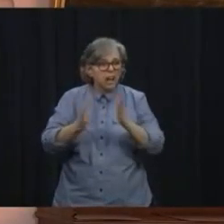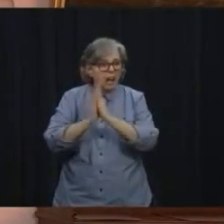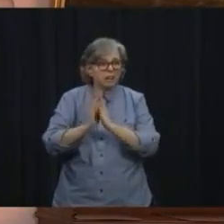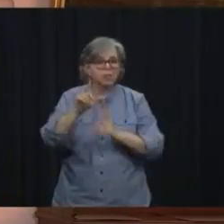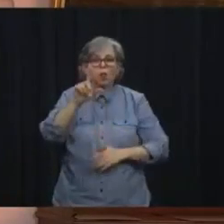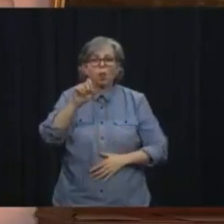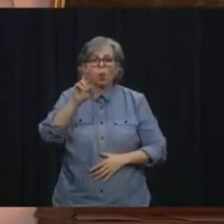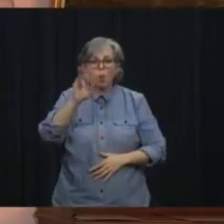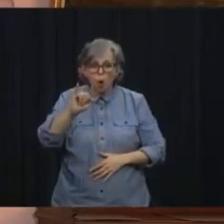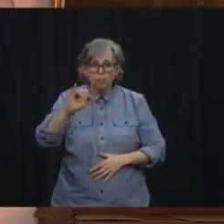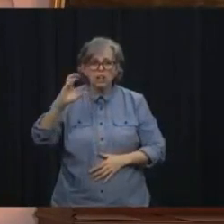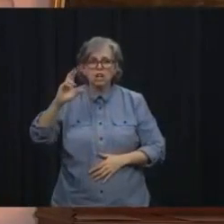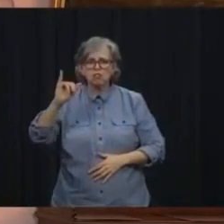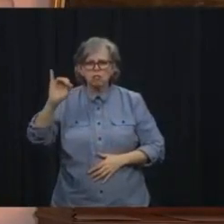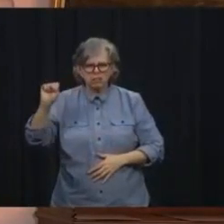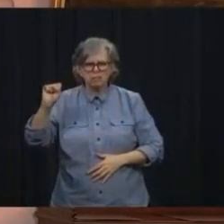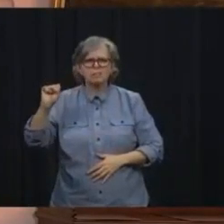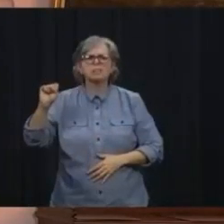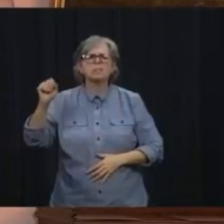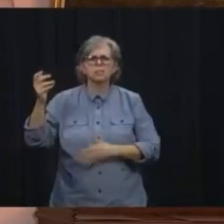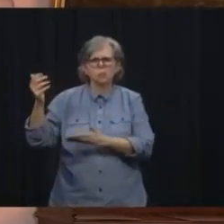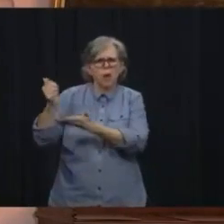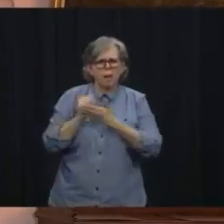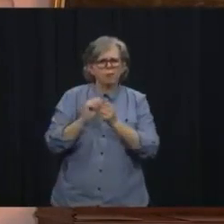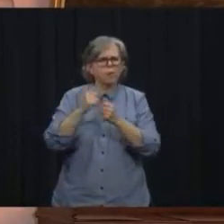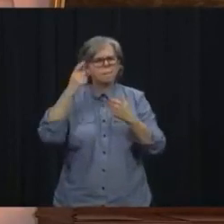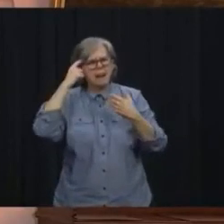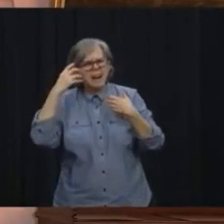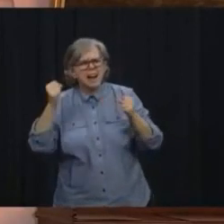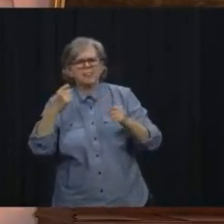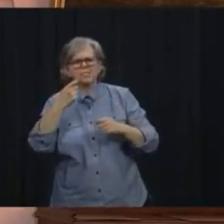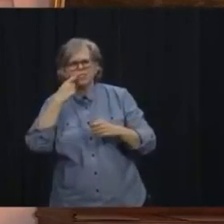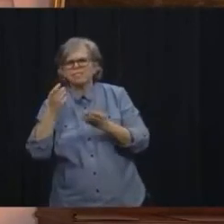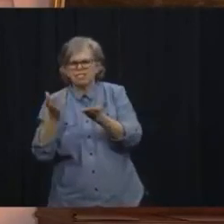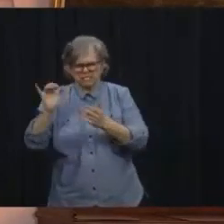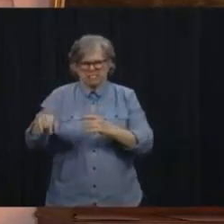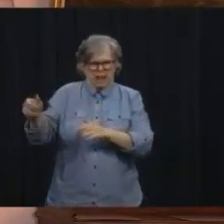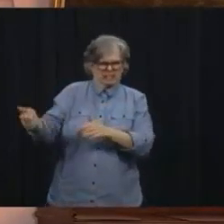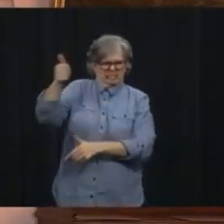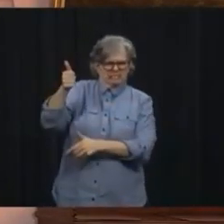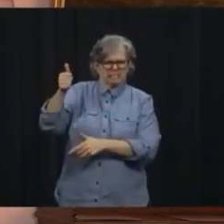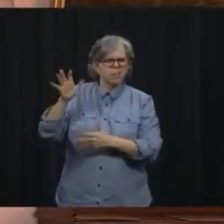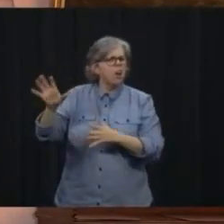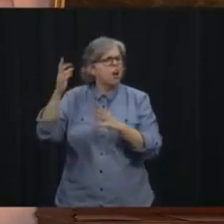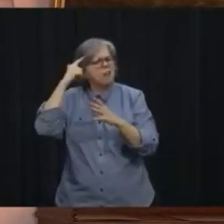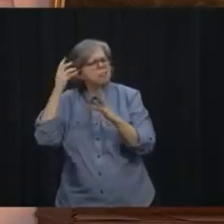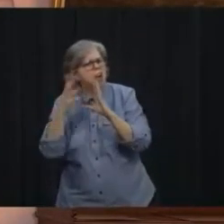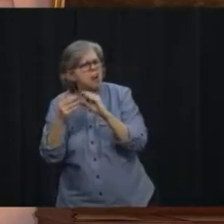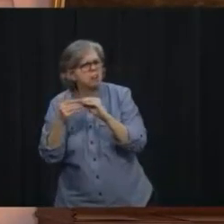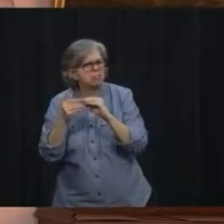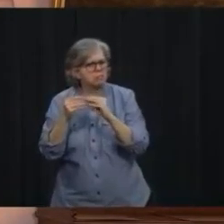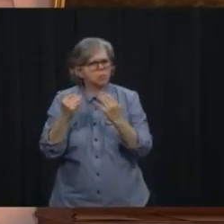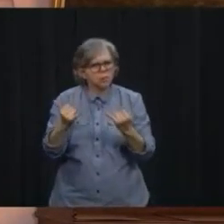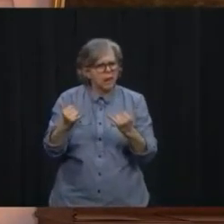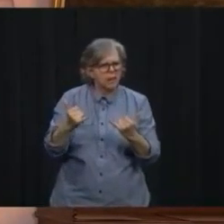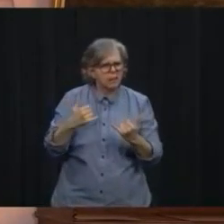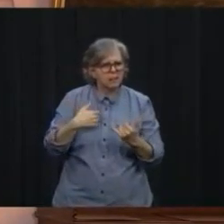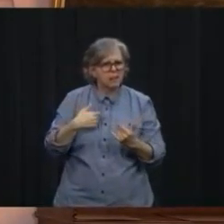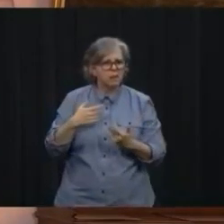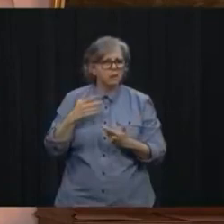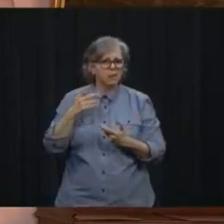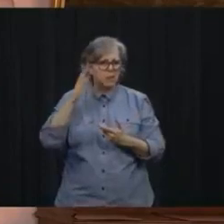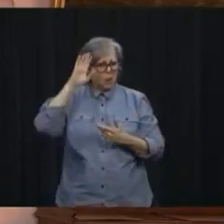this. Take this information seriously. Dr. Acton is talking to the best people in the world on this. The governor is talking